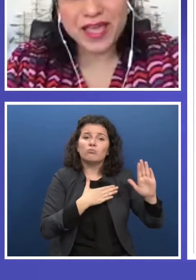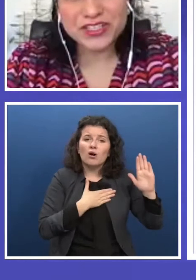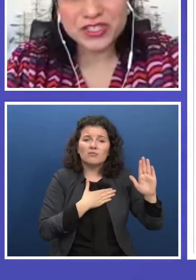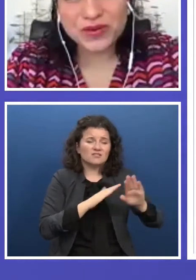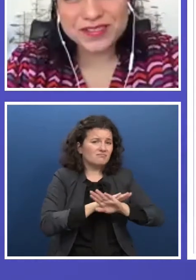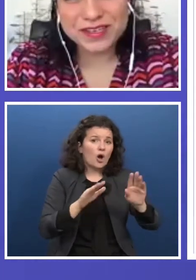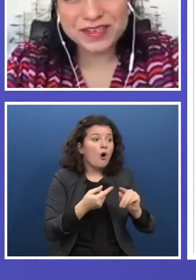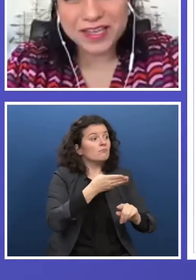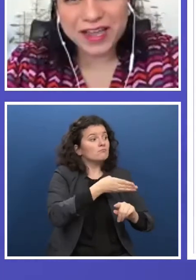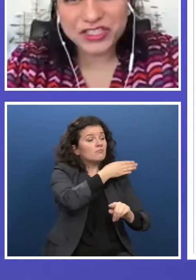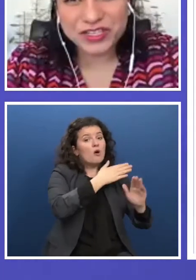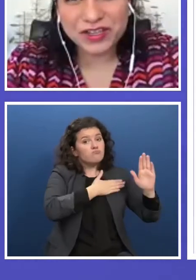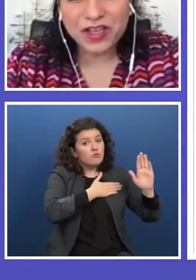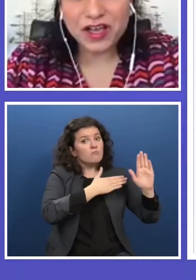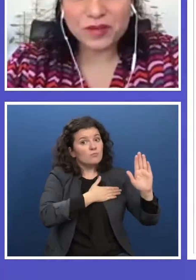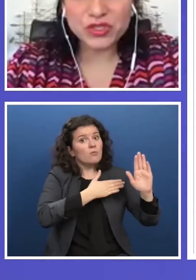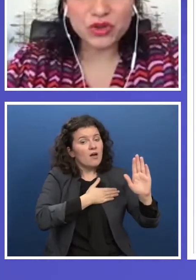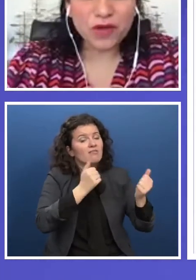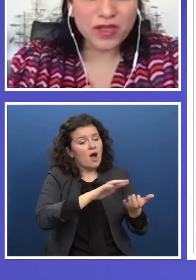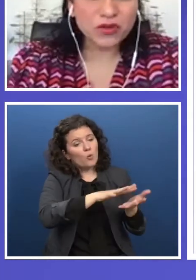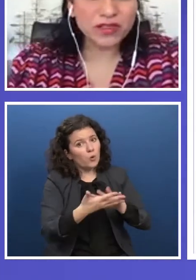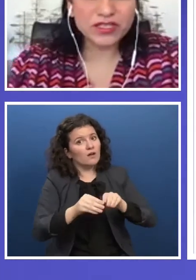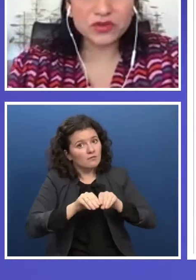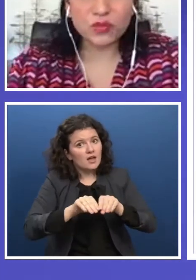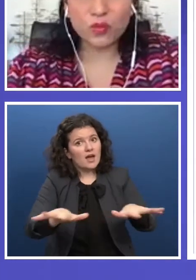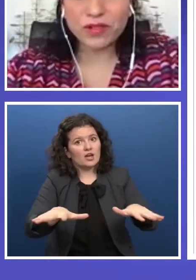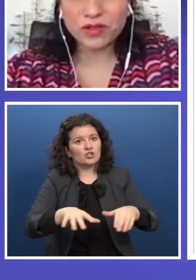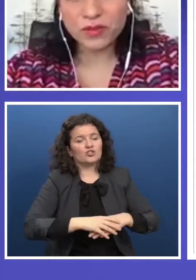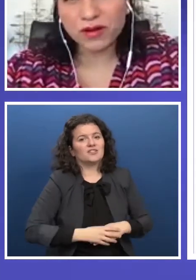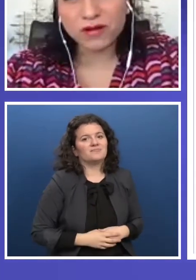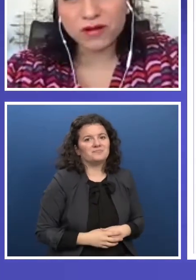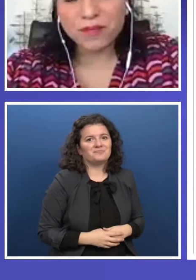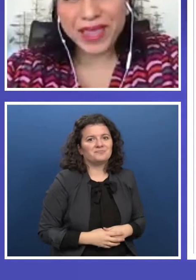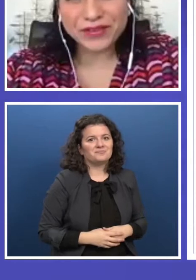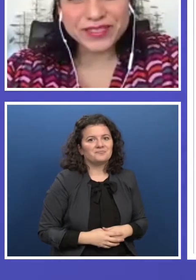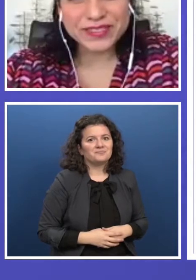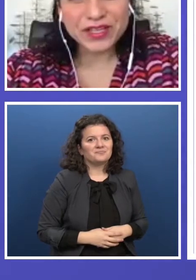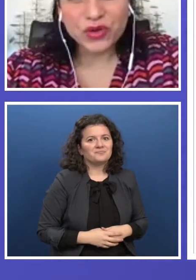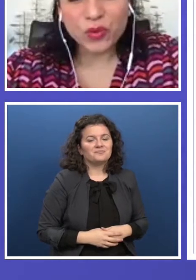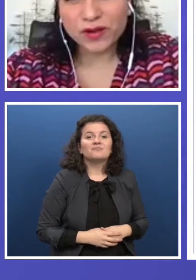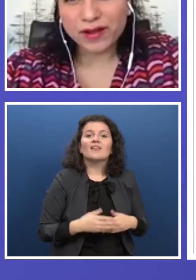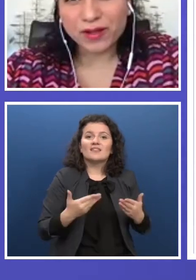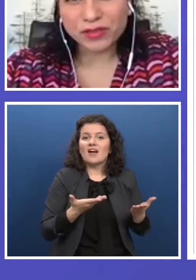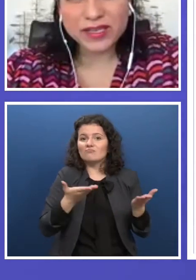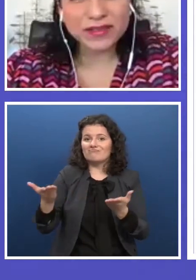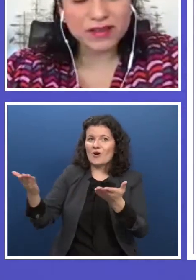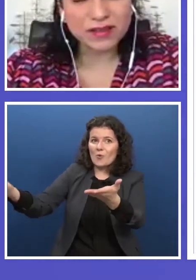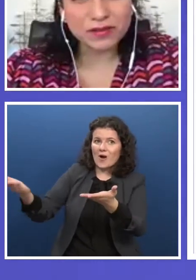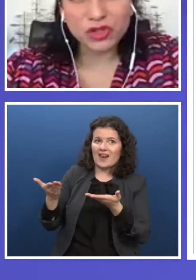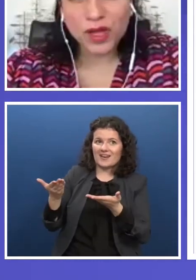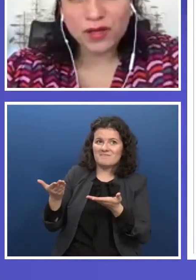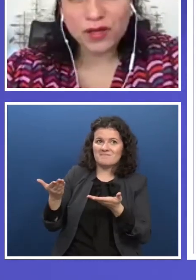to be actually translated into action. So, on that note, I'd like to welcome our panelists who are